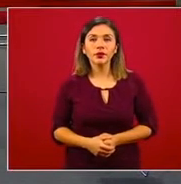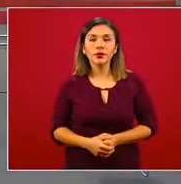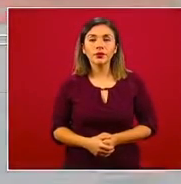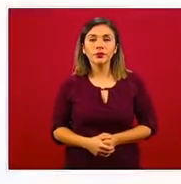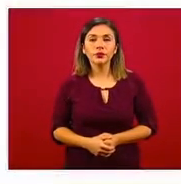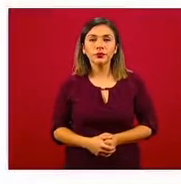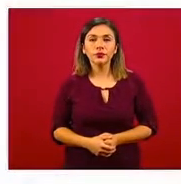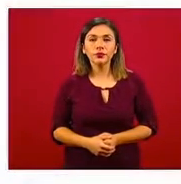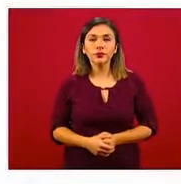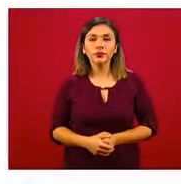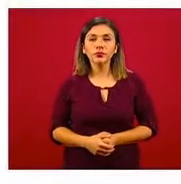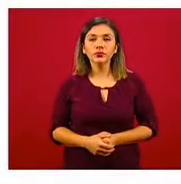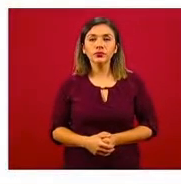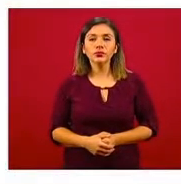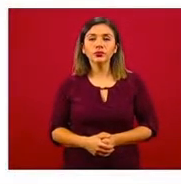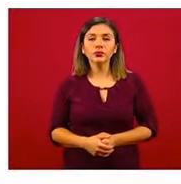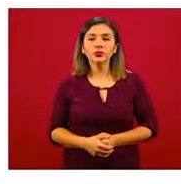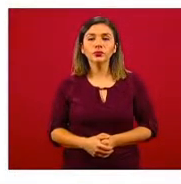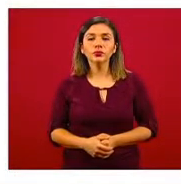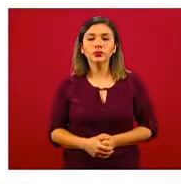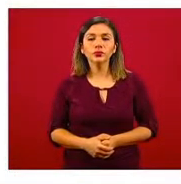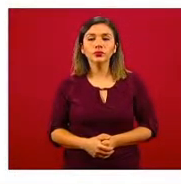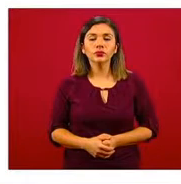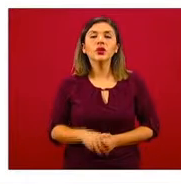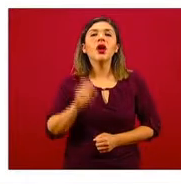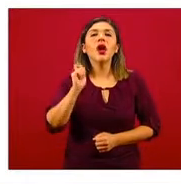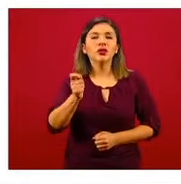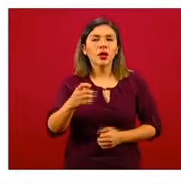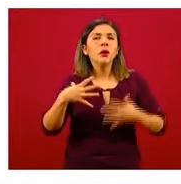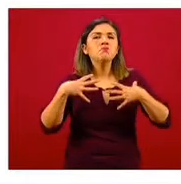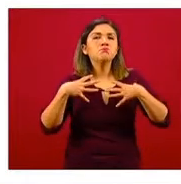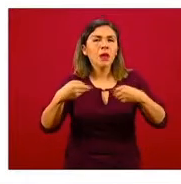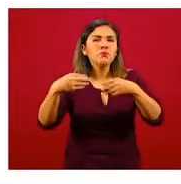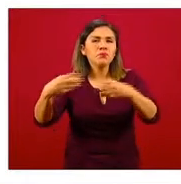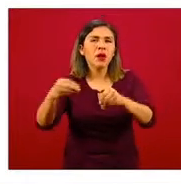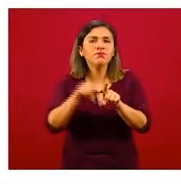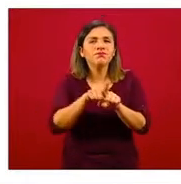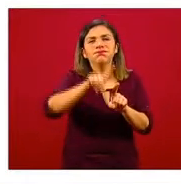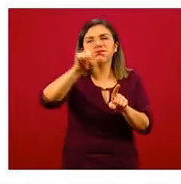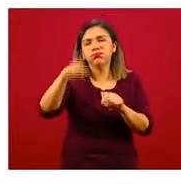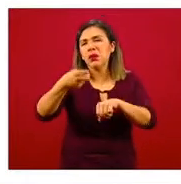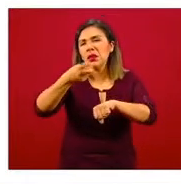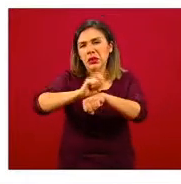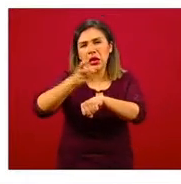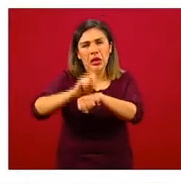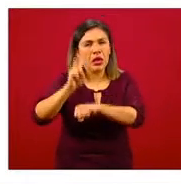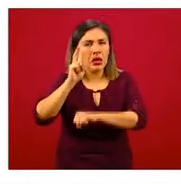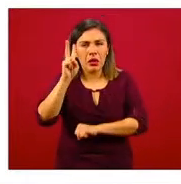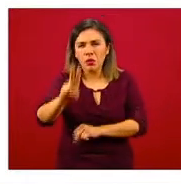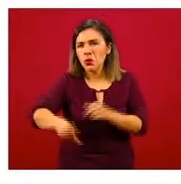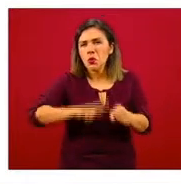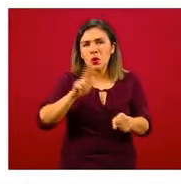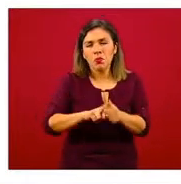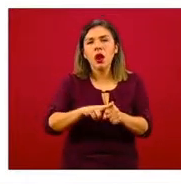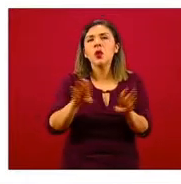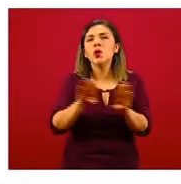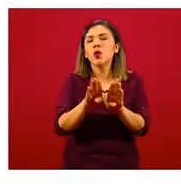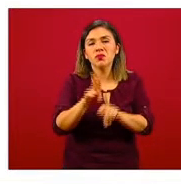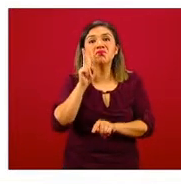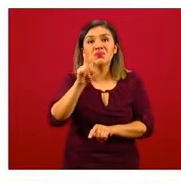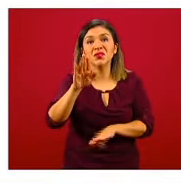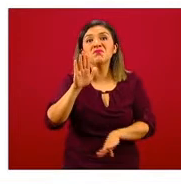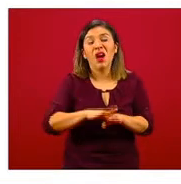per entity will increase through the days. This is the epi curve that we update every day. We